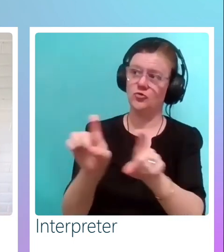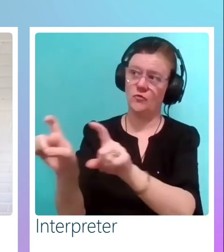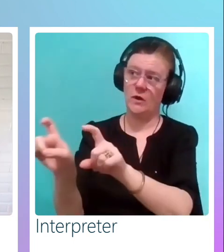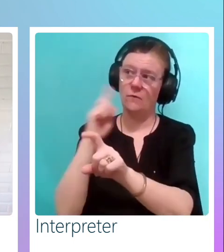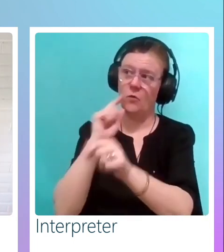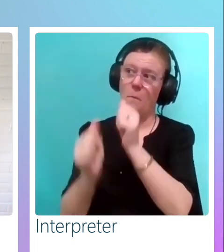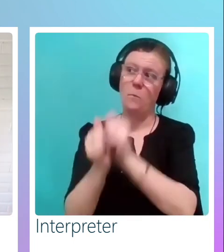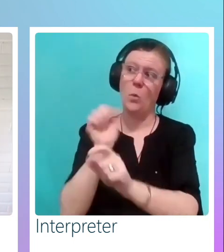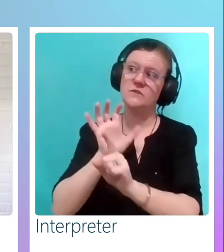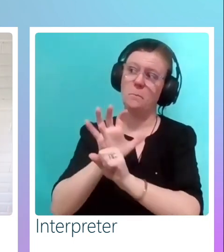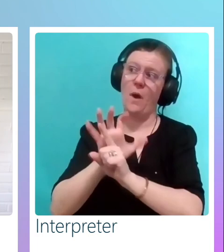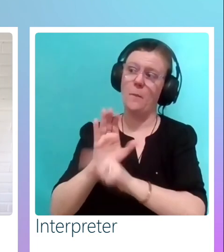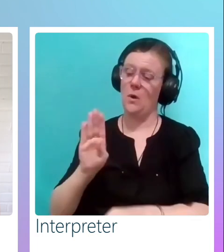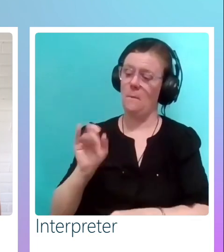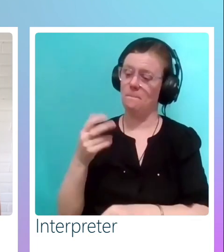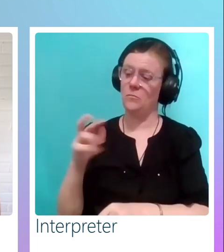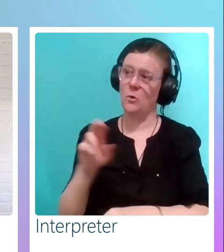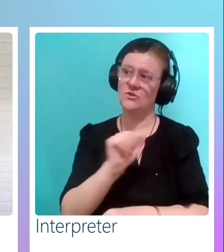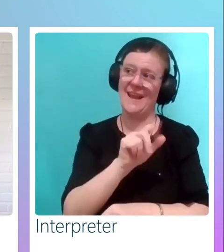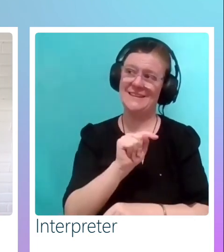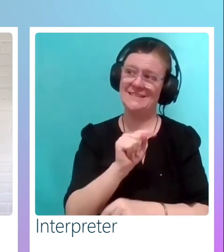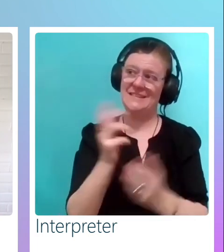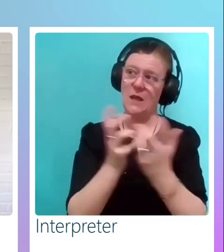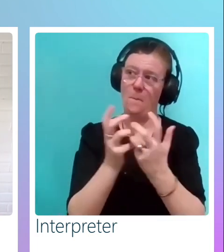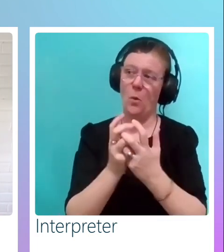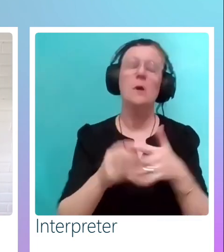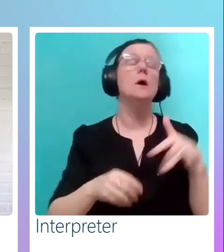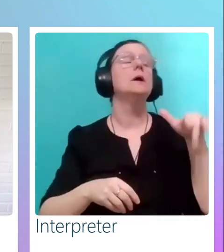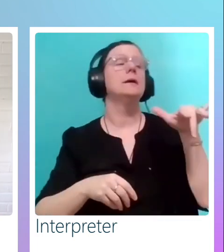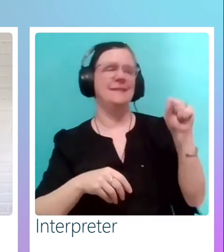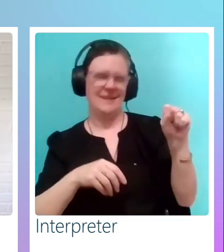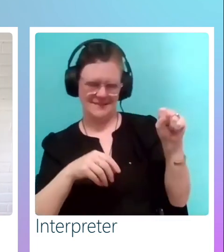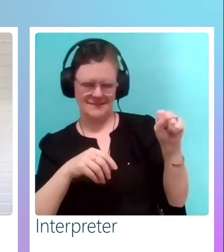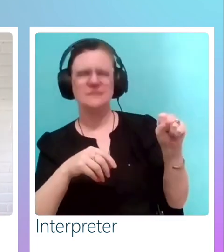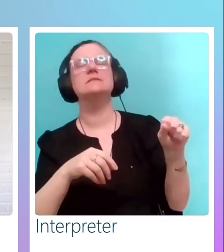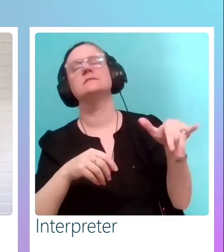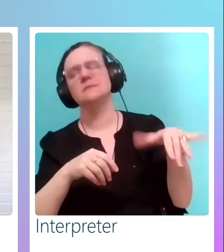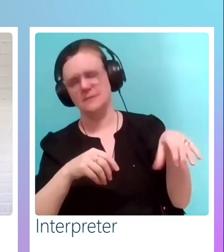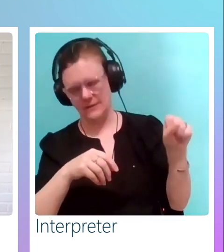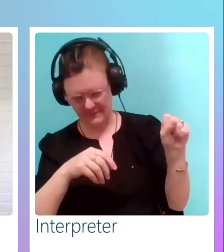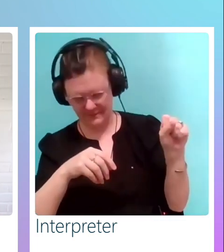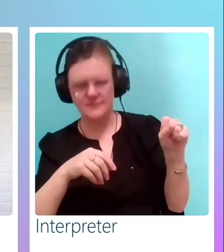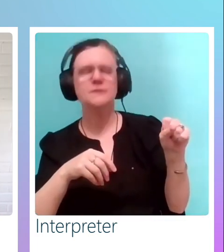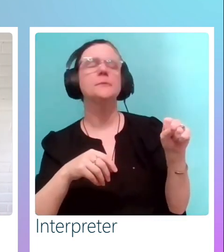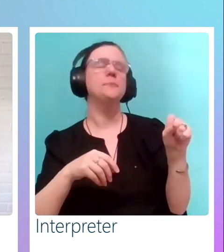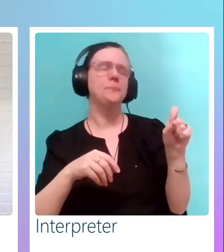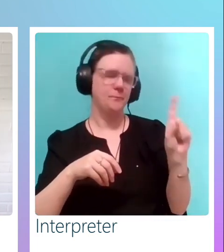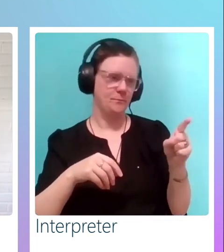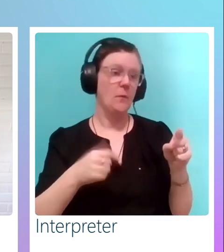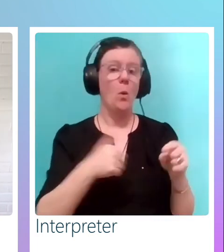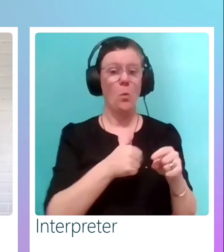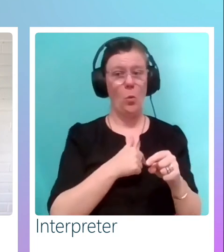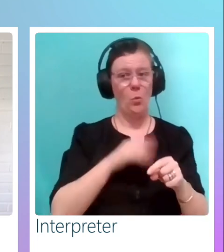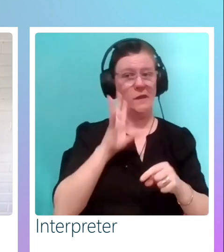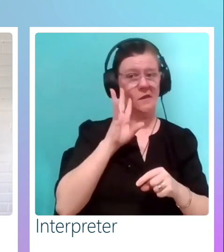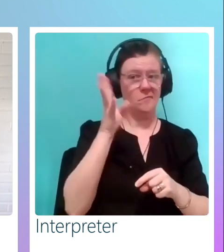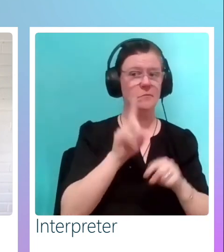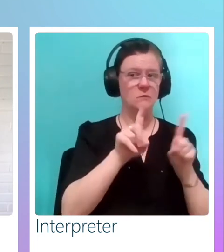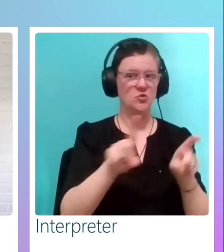popular browser AT combinations? Yeah, I think I mentioned that we used a survey that we created back